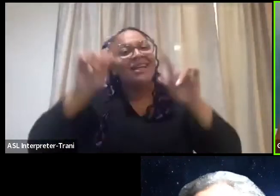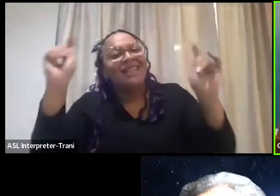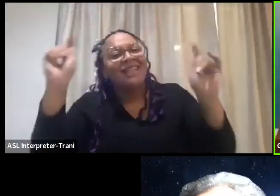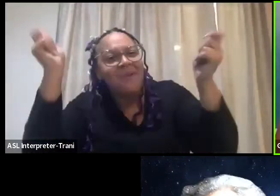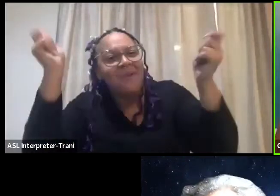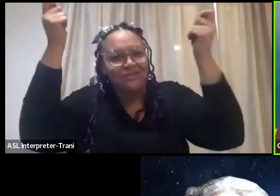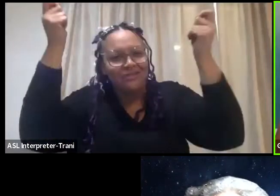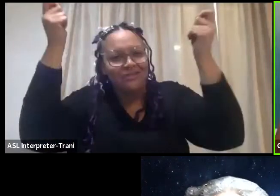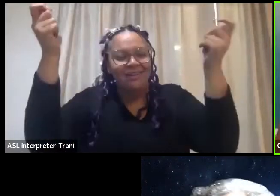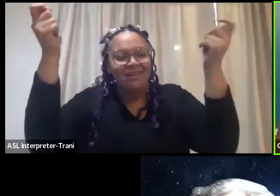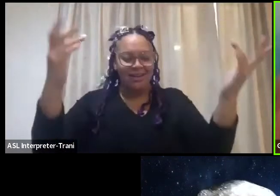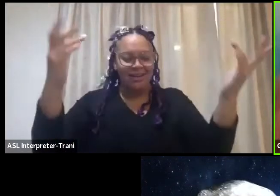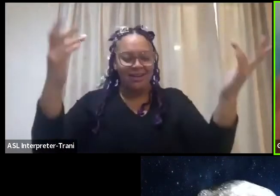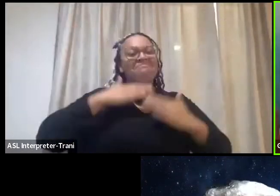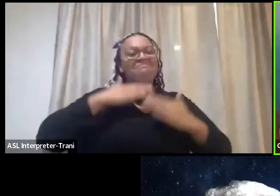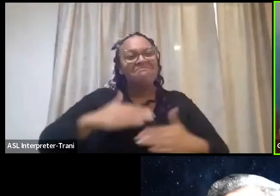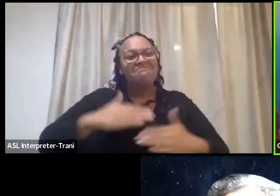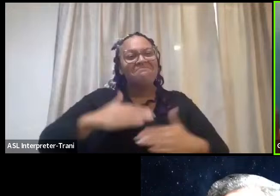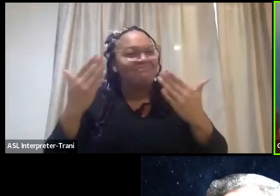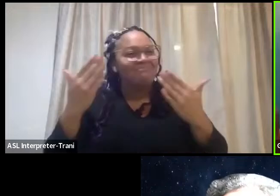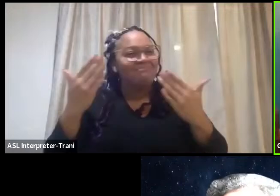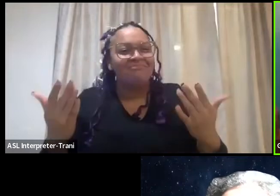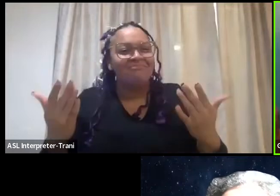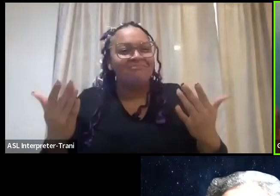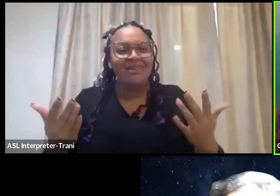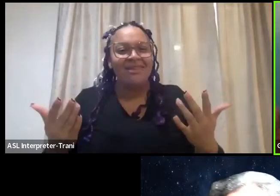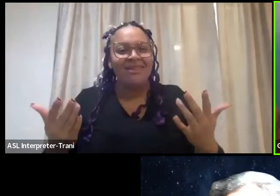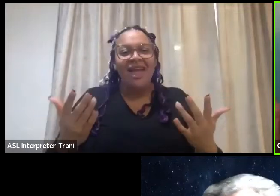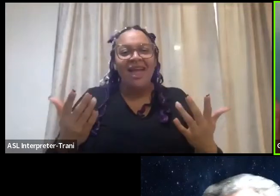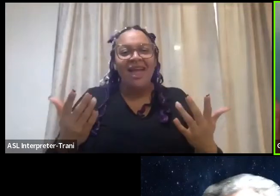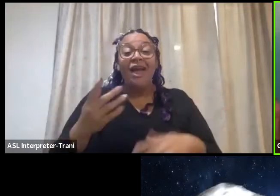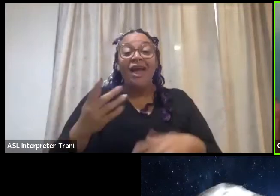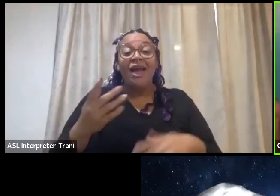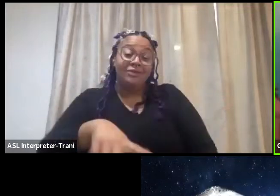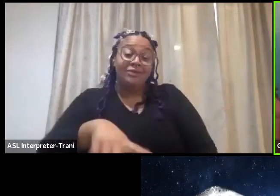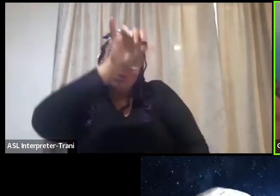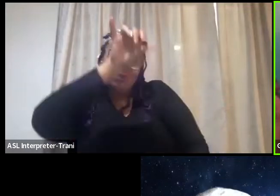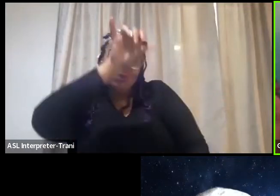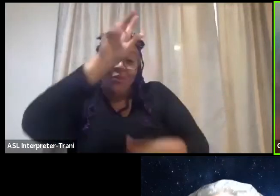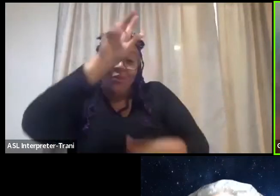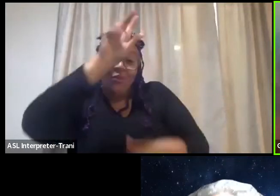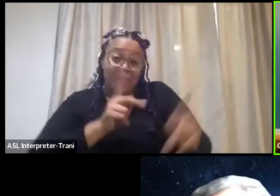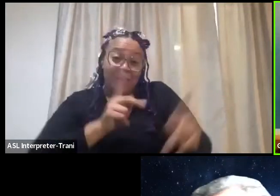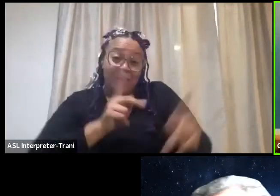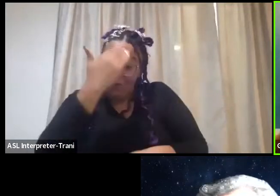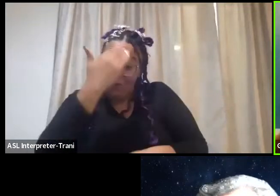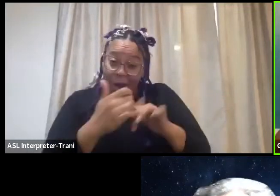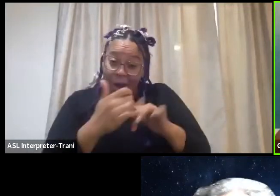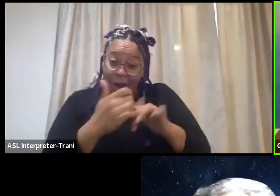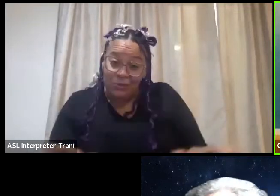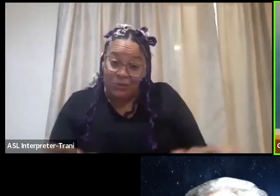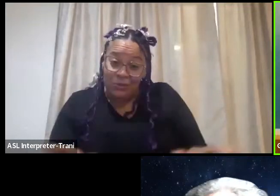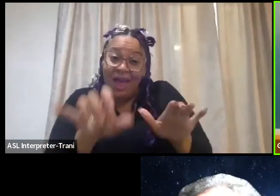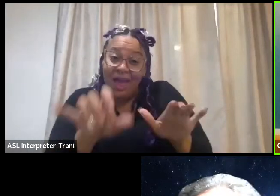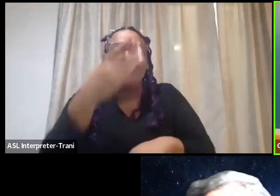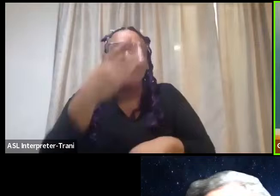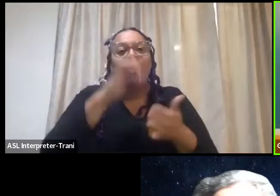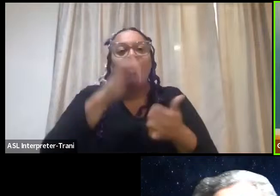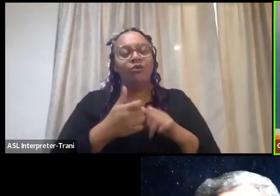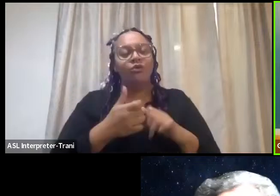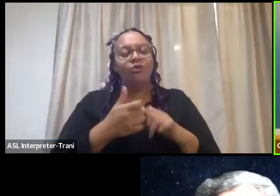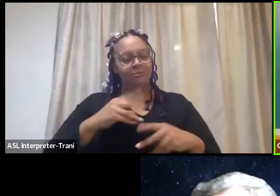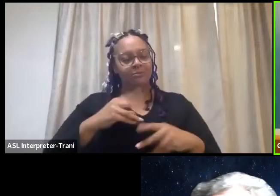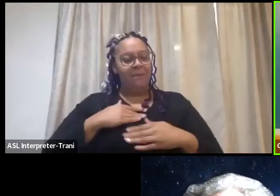and jubilance. And y'all Taurus folks, you know how to do that. You know how to take pleasure in a